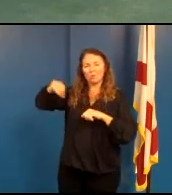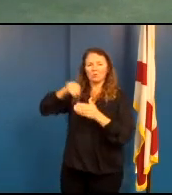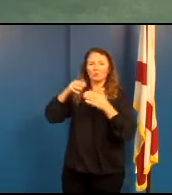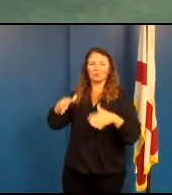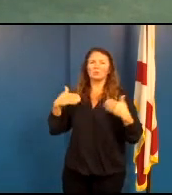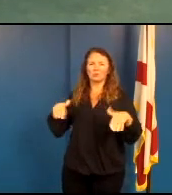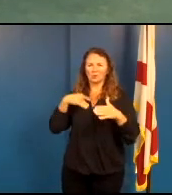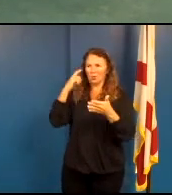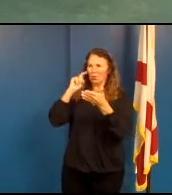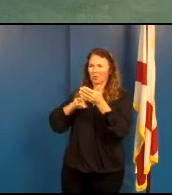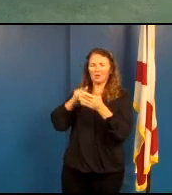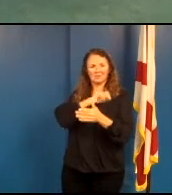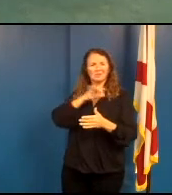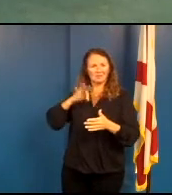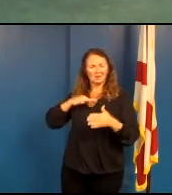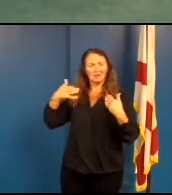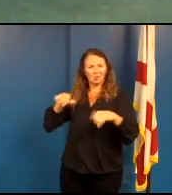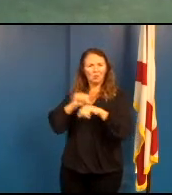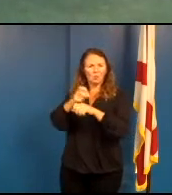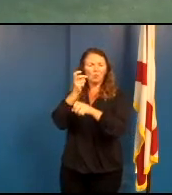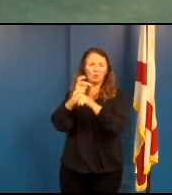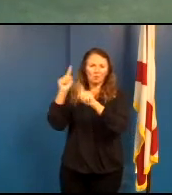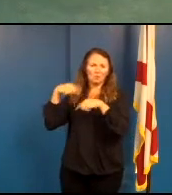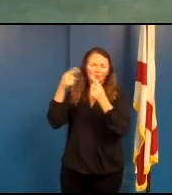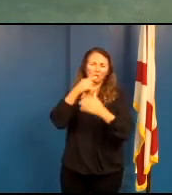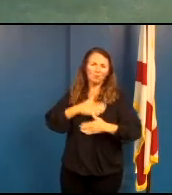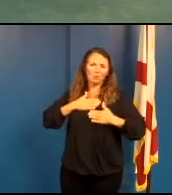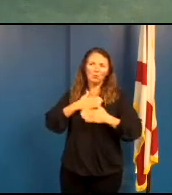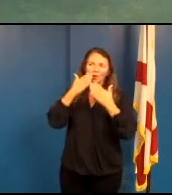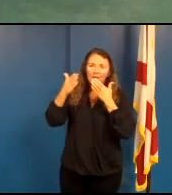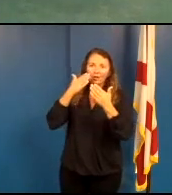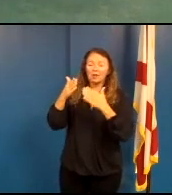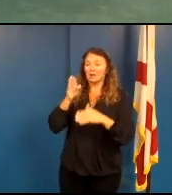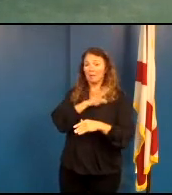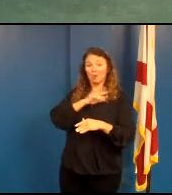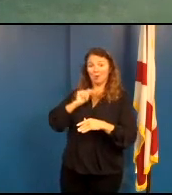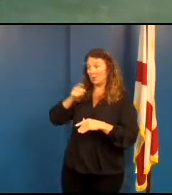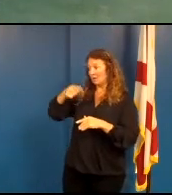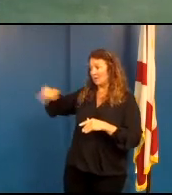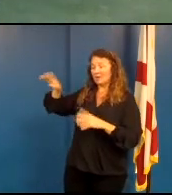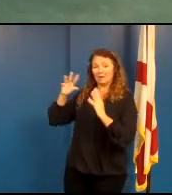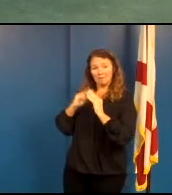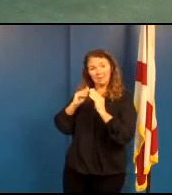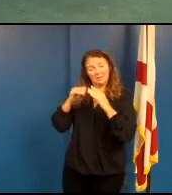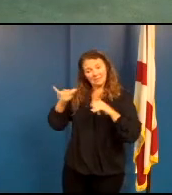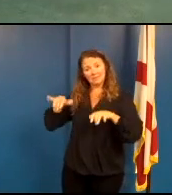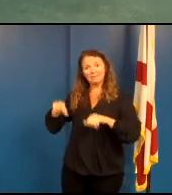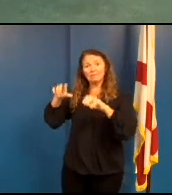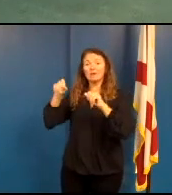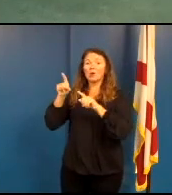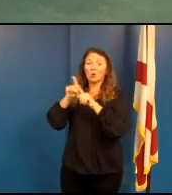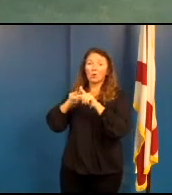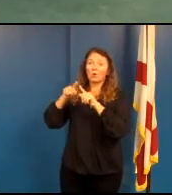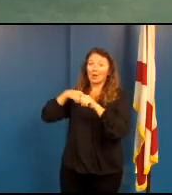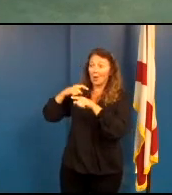them for the work that's being done. And thank you all as board members for your meetings and taking my calls and